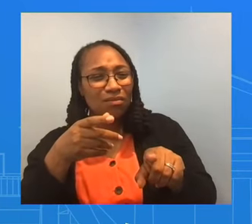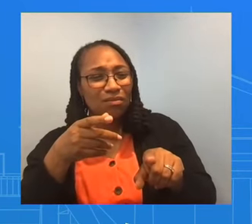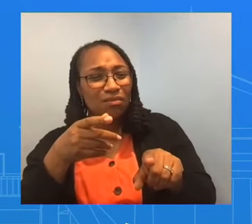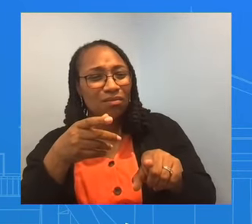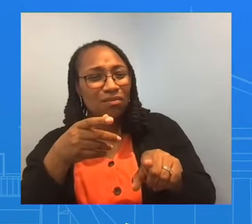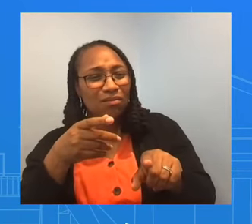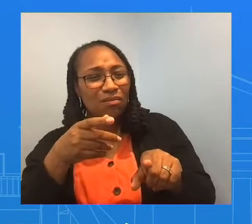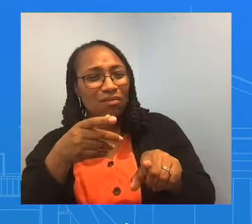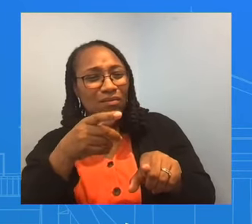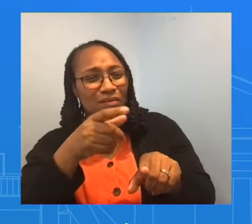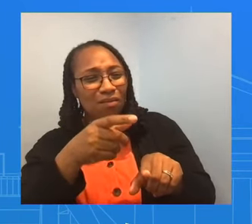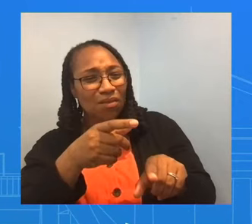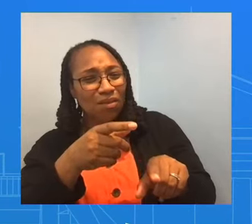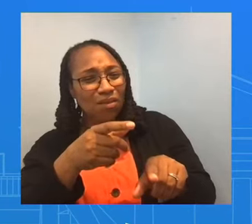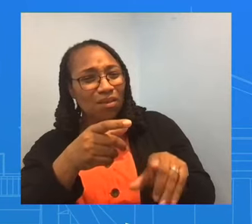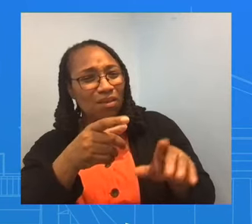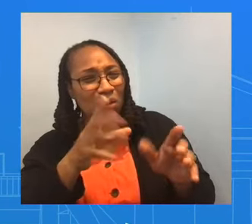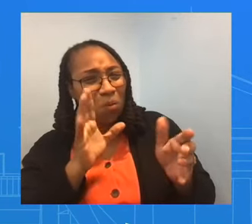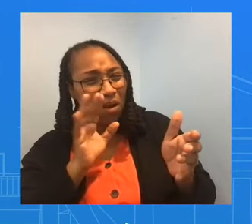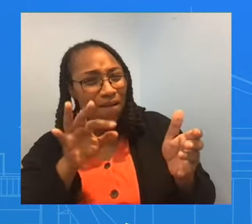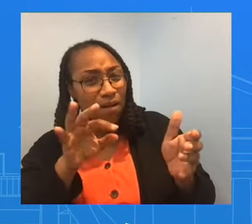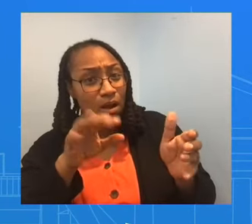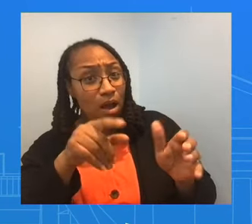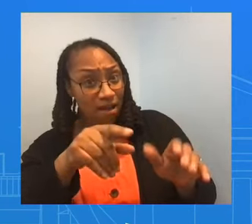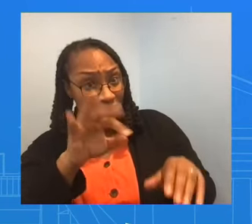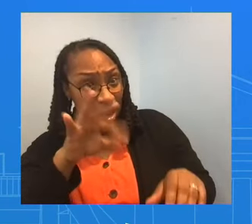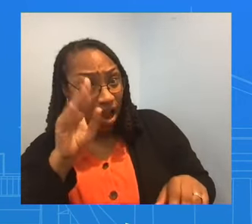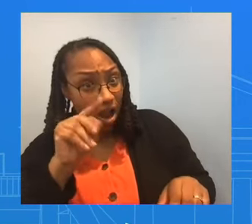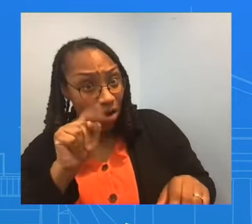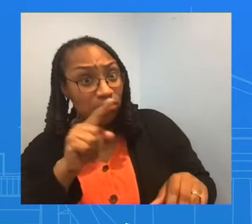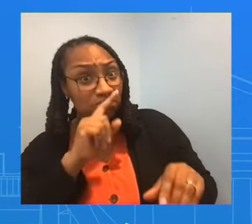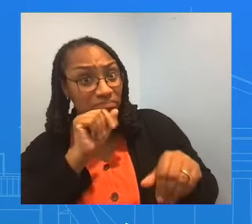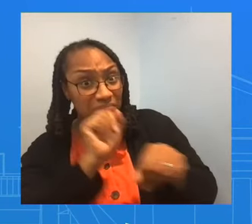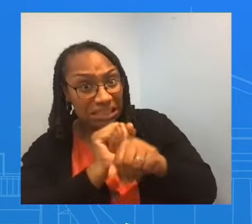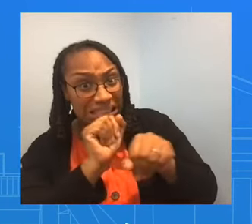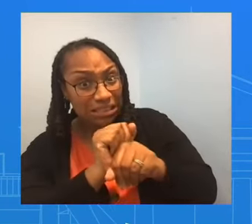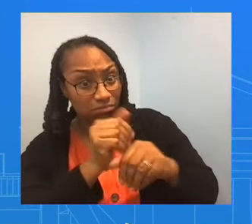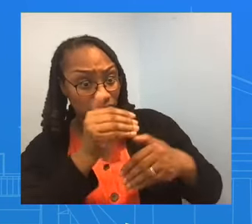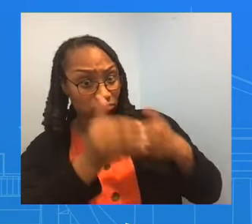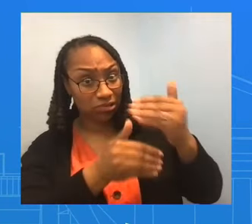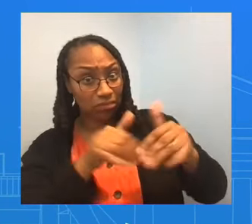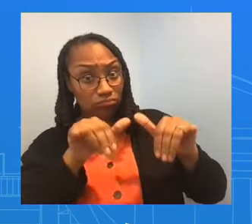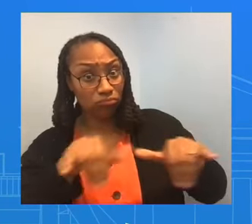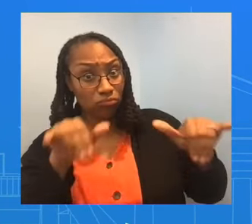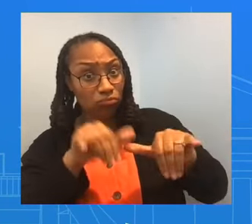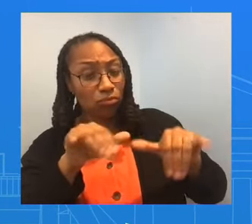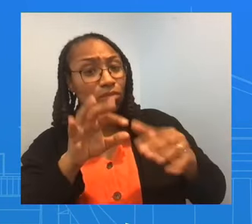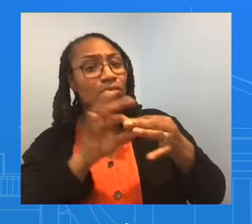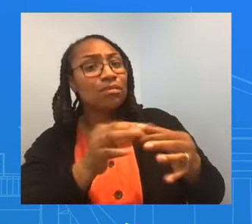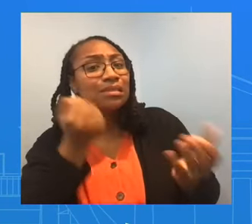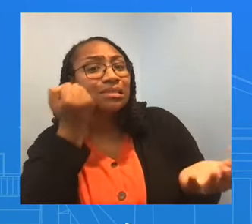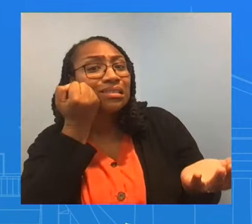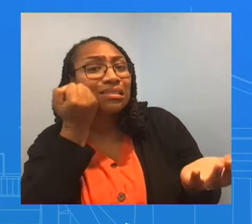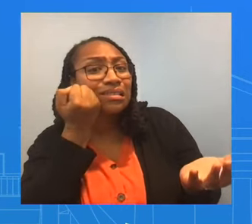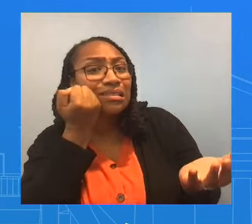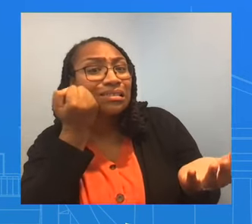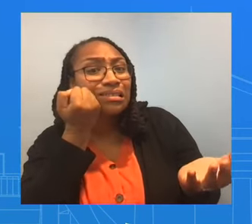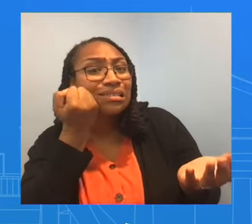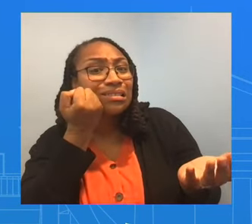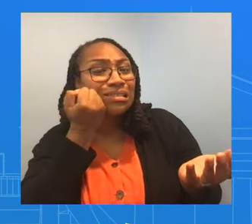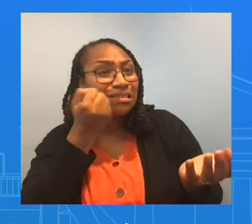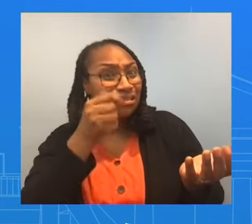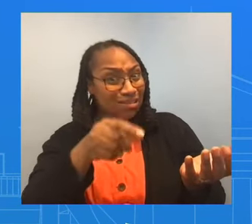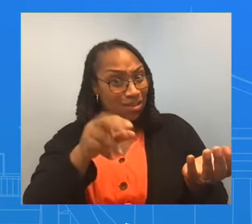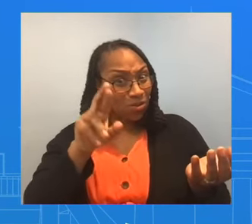Yesterday. I mean, it was a routine procedure. Yeah. It is a regular routine procedure. So this is something